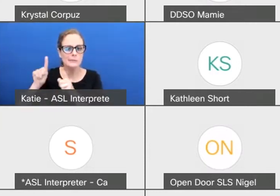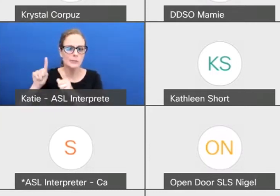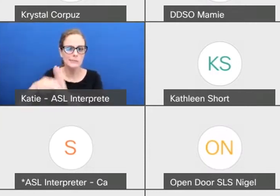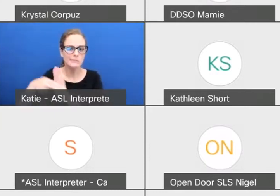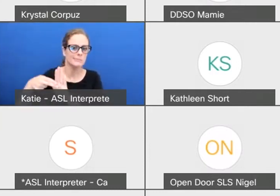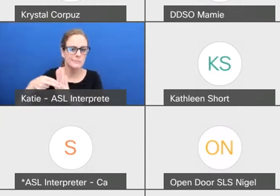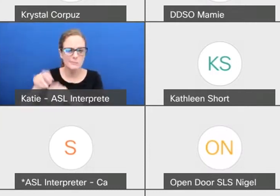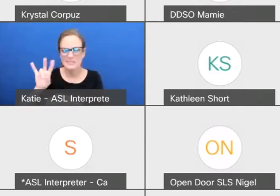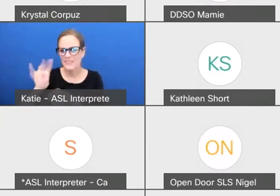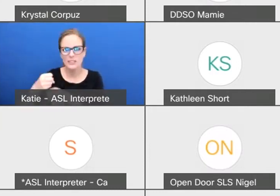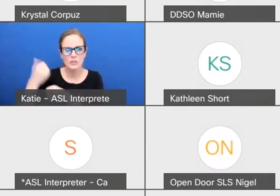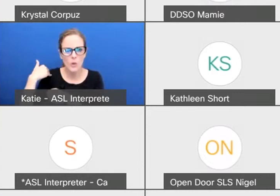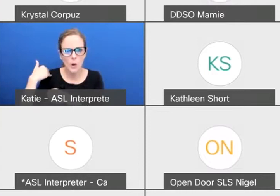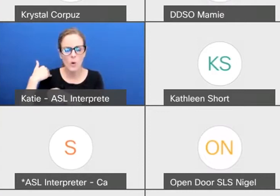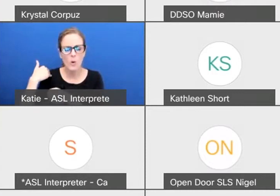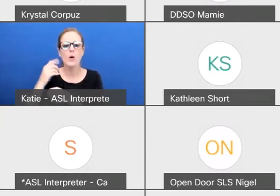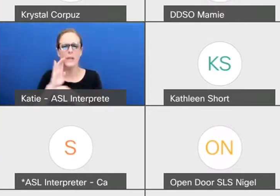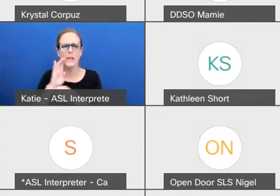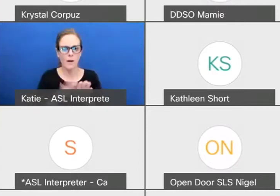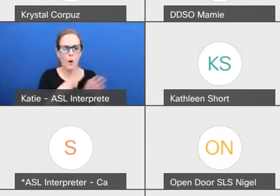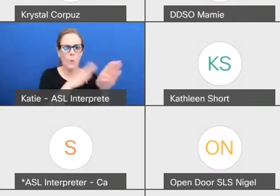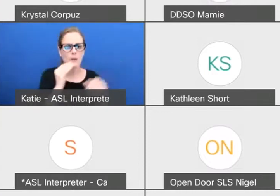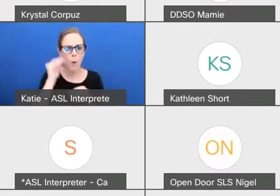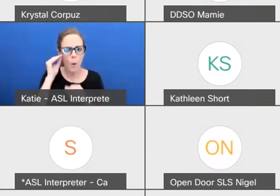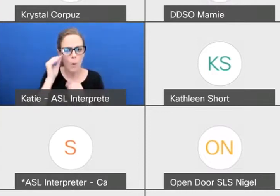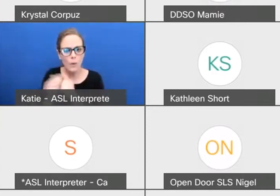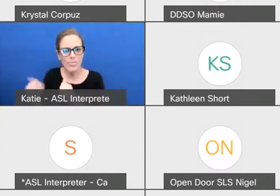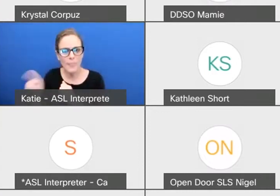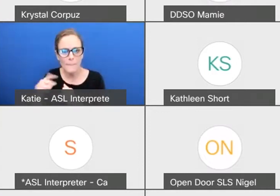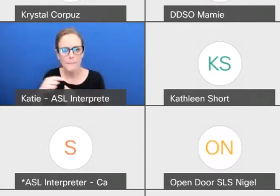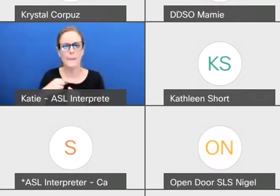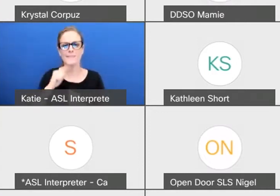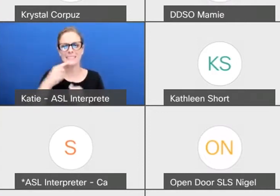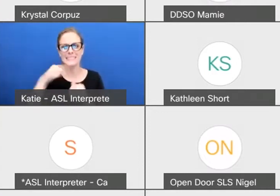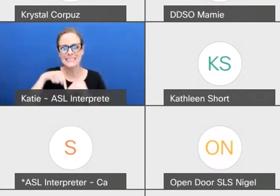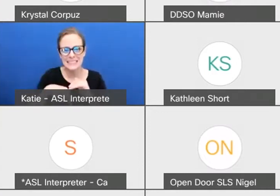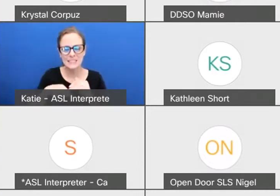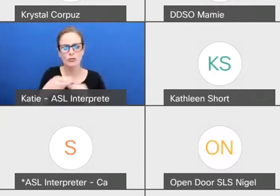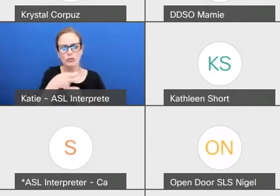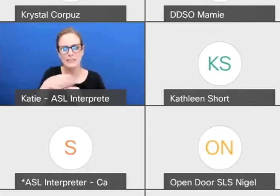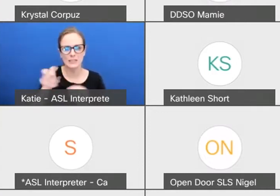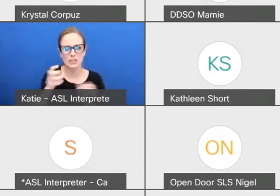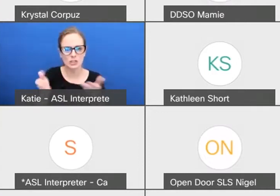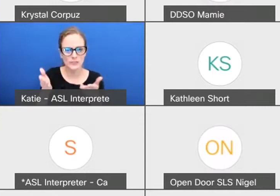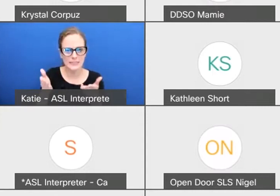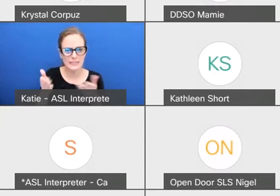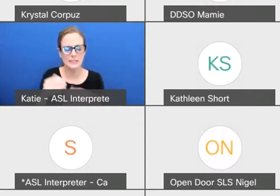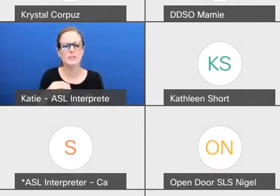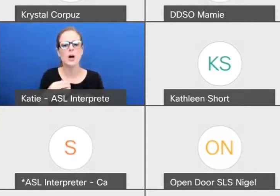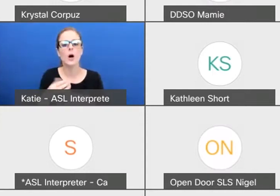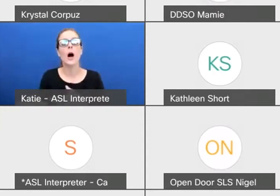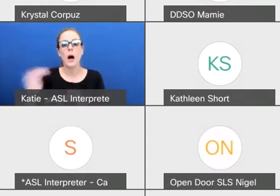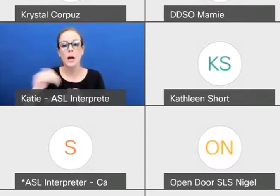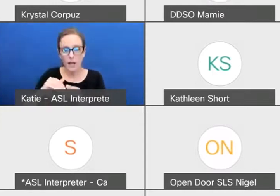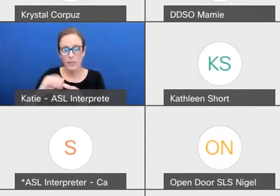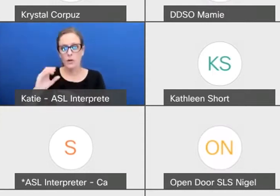we've opened some homes with them and have our intensive transition services. And so I think doing another crisis service with them is